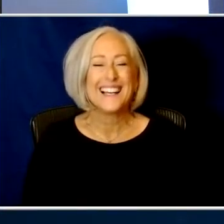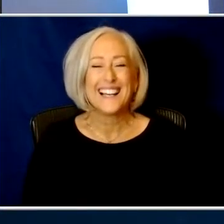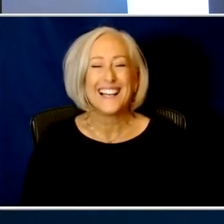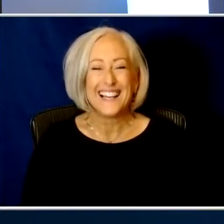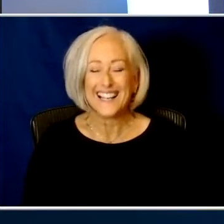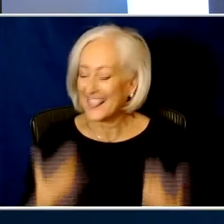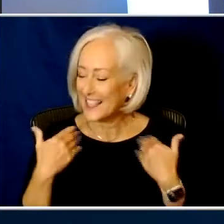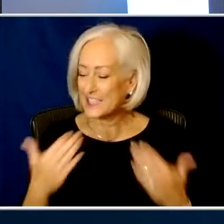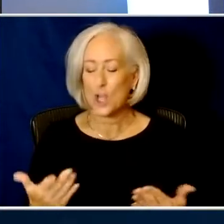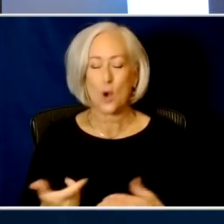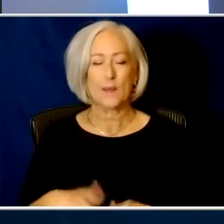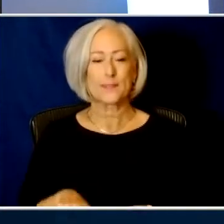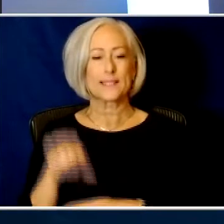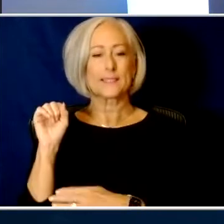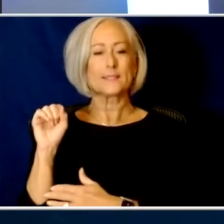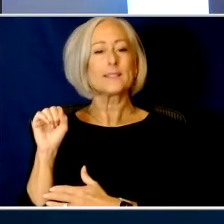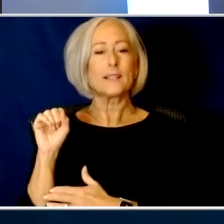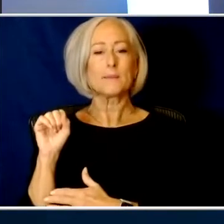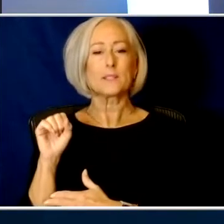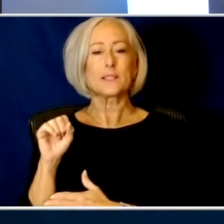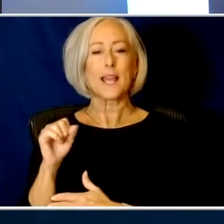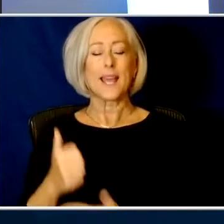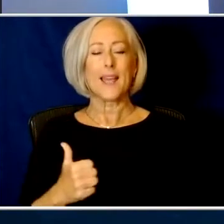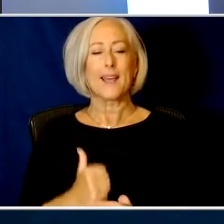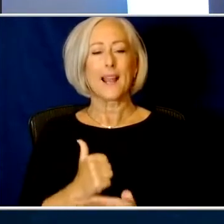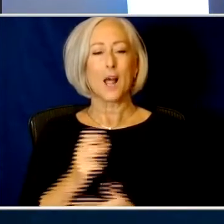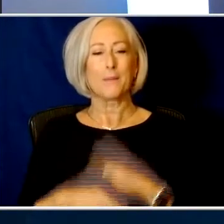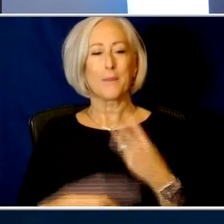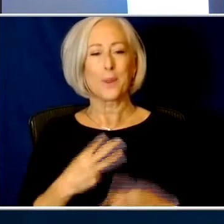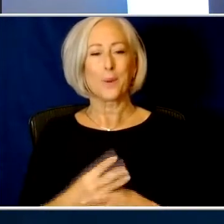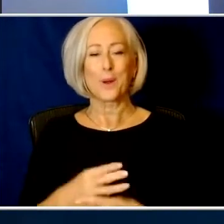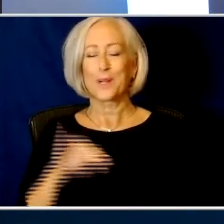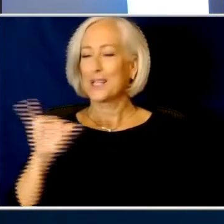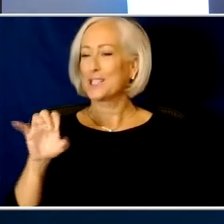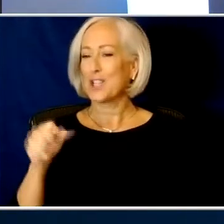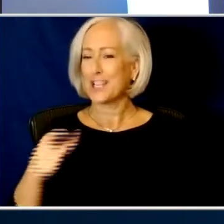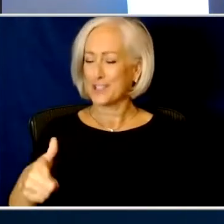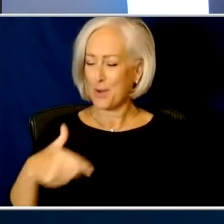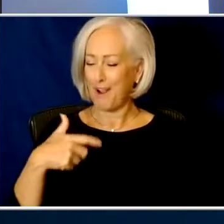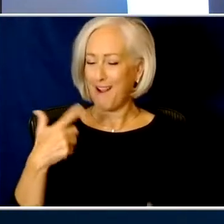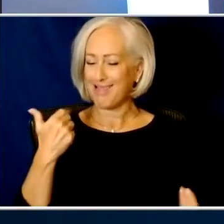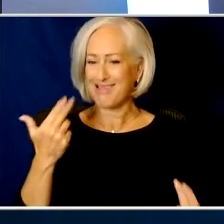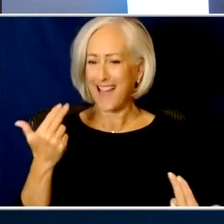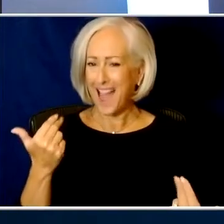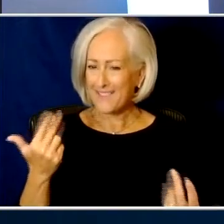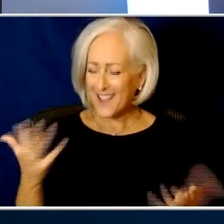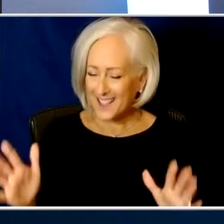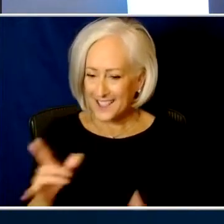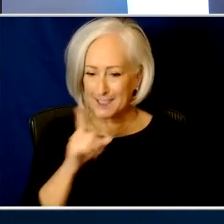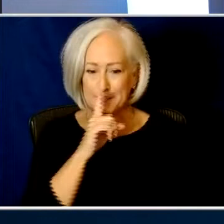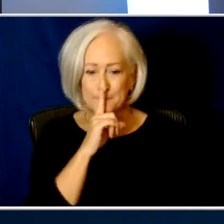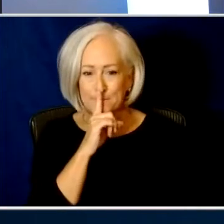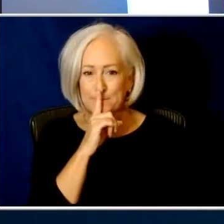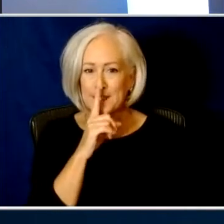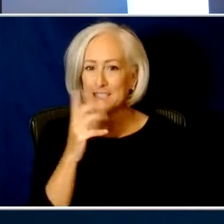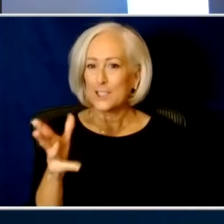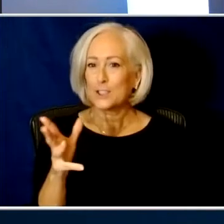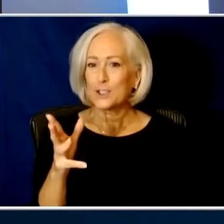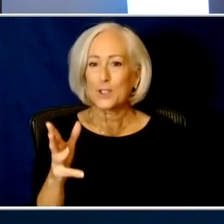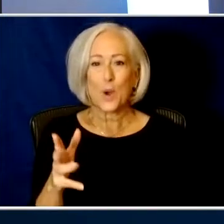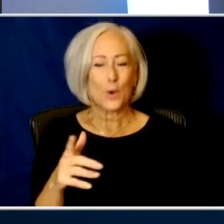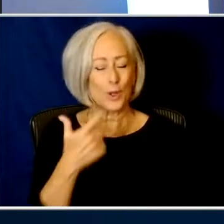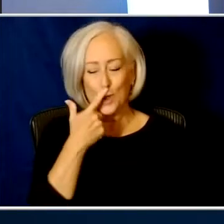stop laughing, Jess. That is not kind. No, I'm taking. You are just I'm taking, laughing. Don't you I'm dare. taking a picture of the screen Ay, vey. because